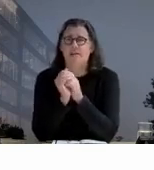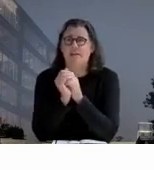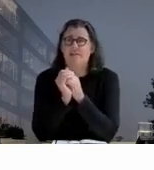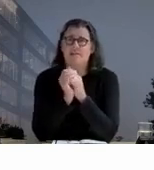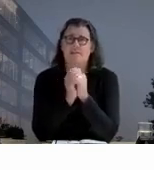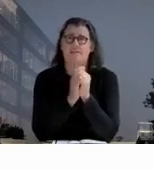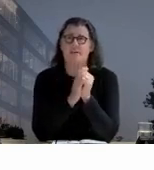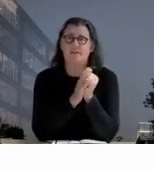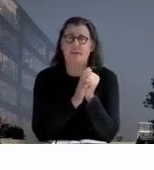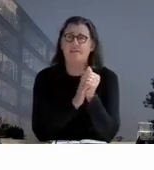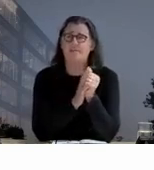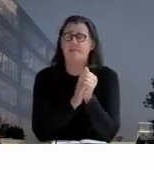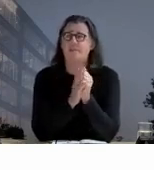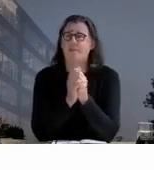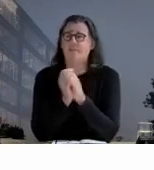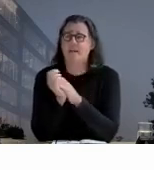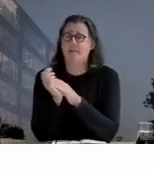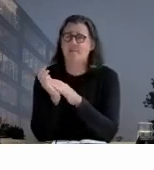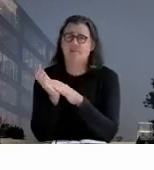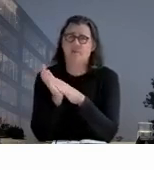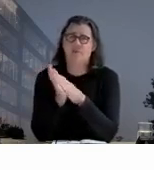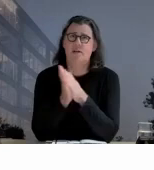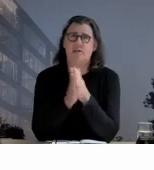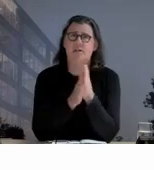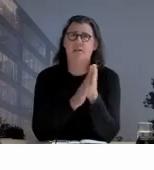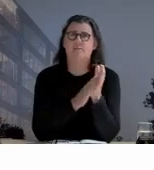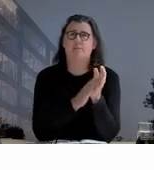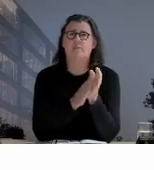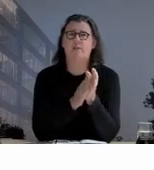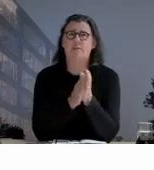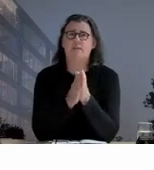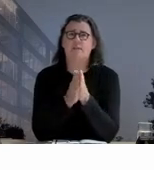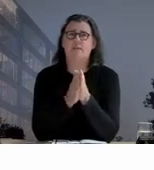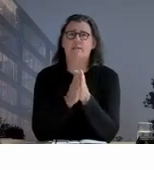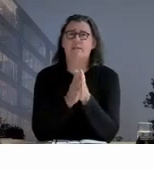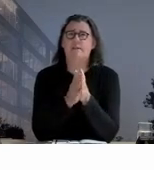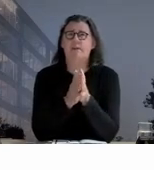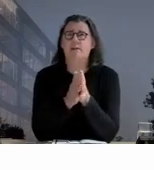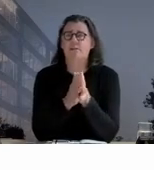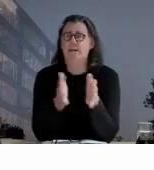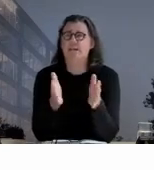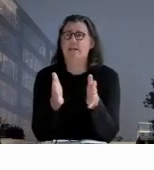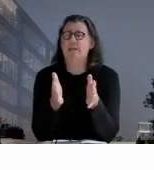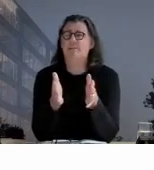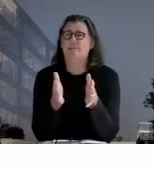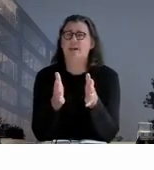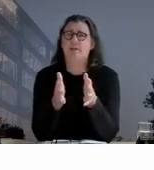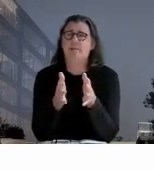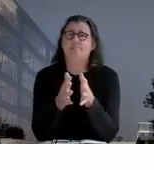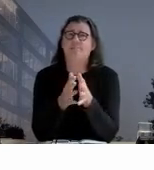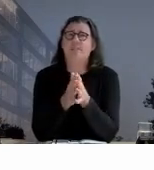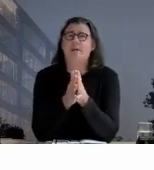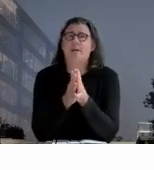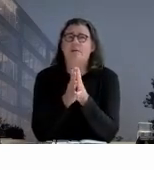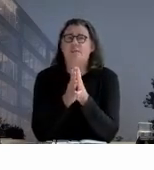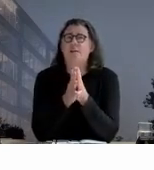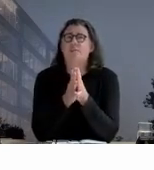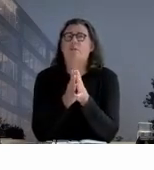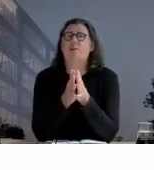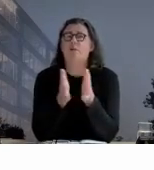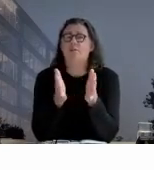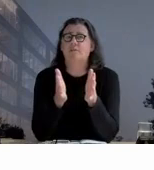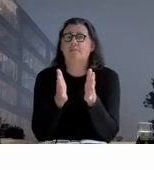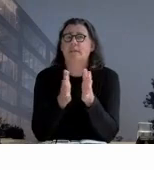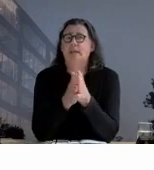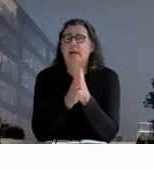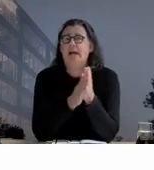learn it now, and there's a degree of change associated with that, and people don't like change. But the first thing is understand the language of carbon, understand